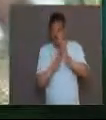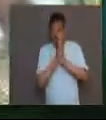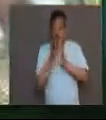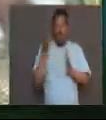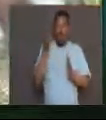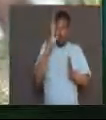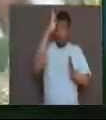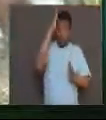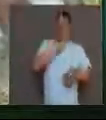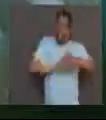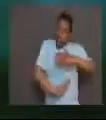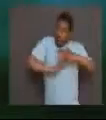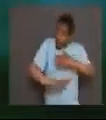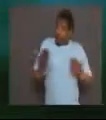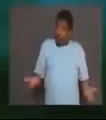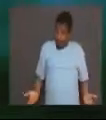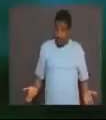future generations.